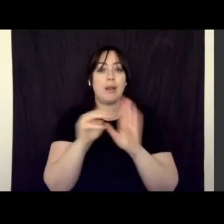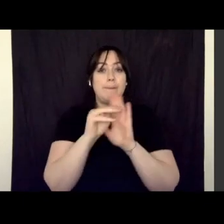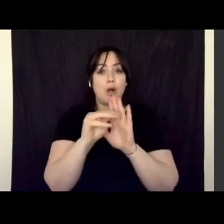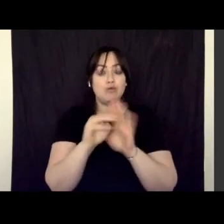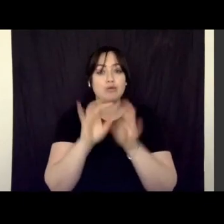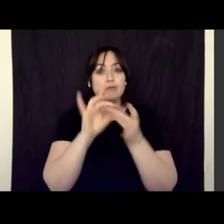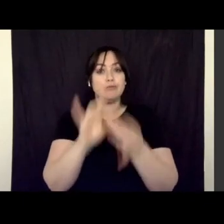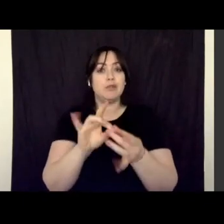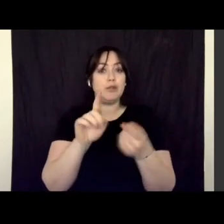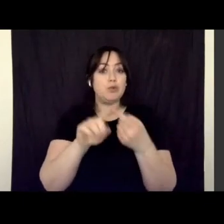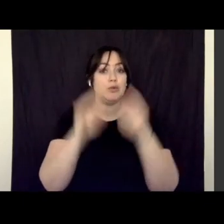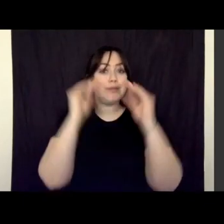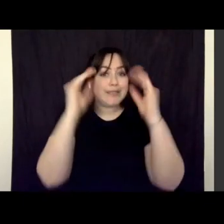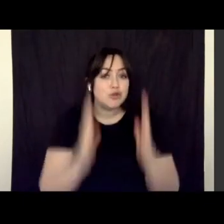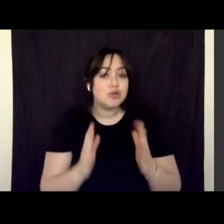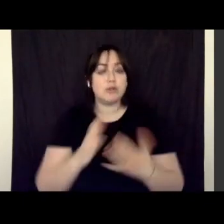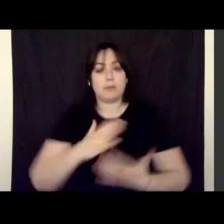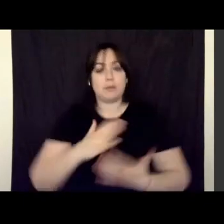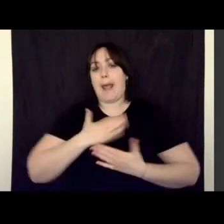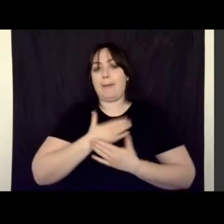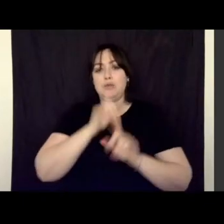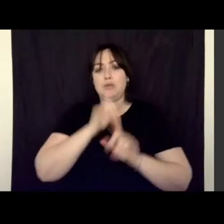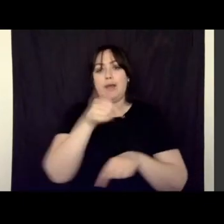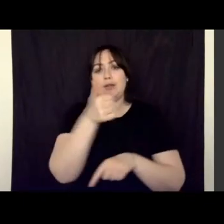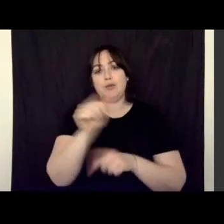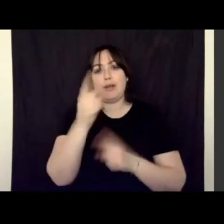any other question you might have.